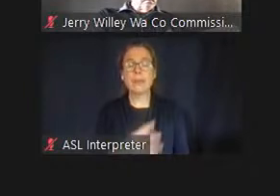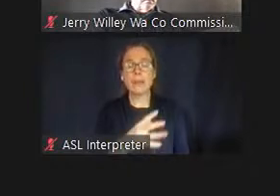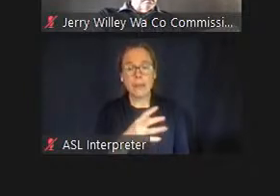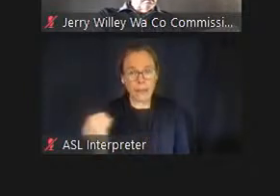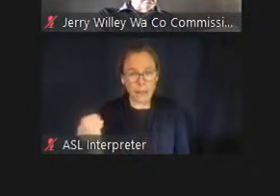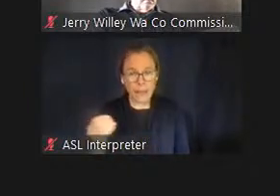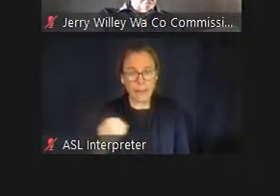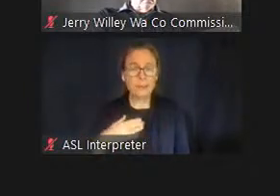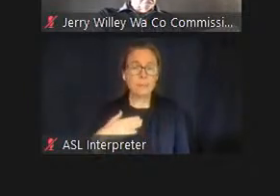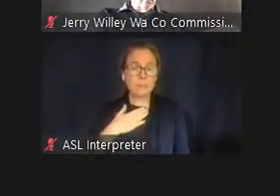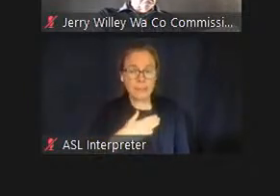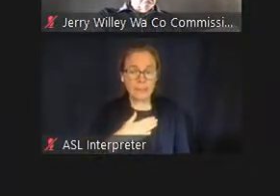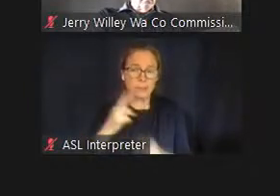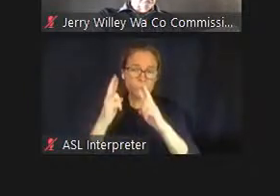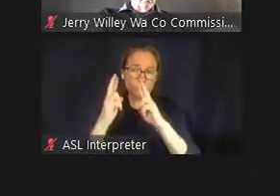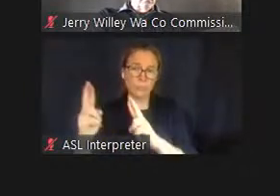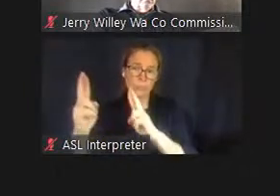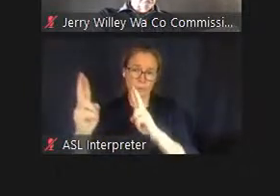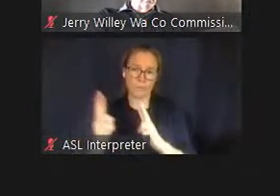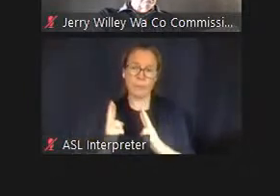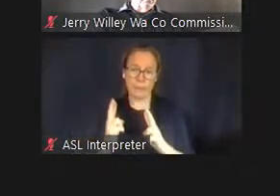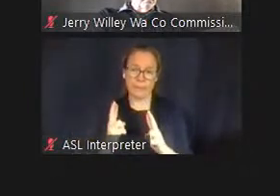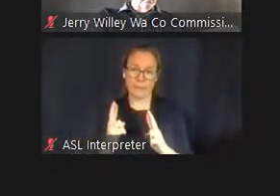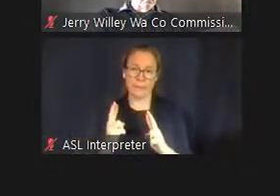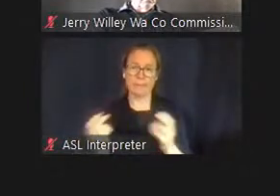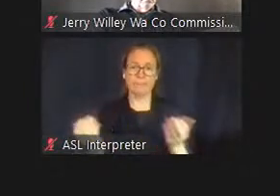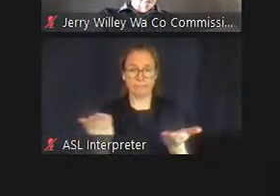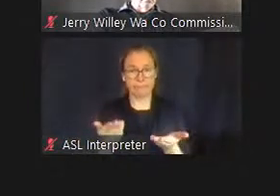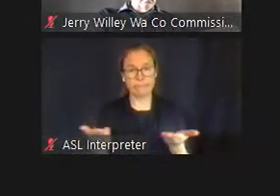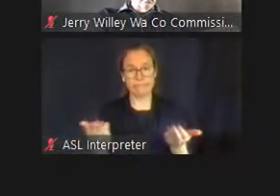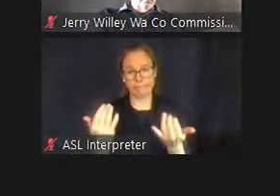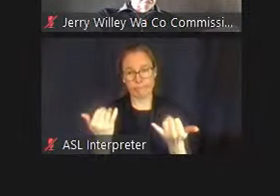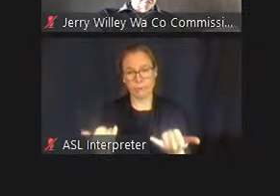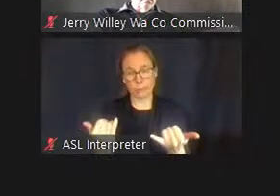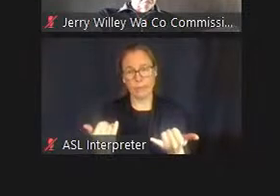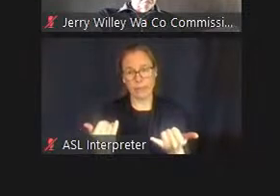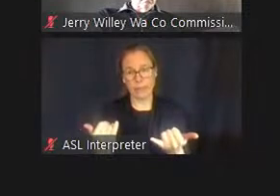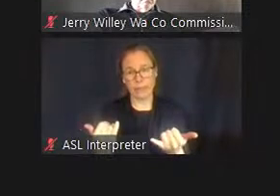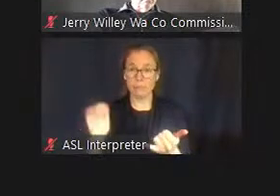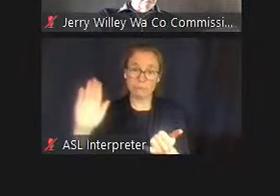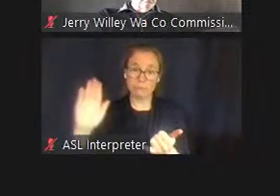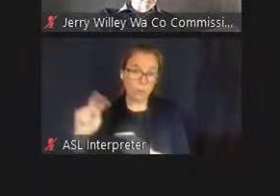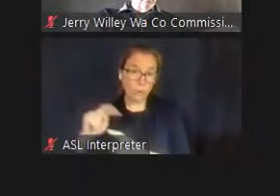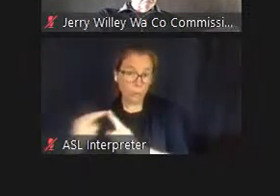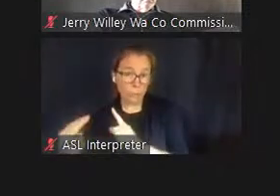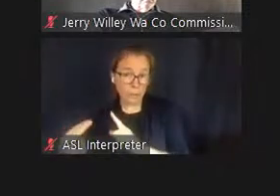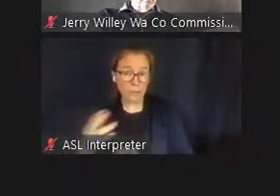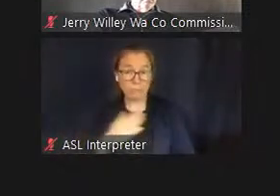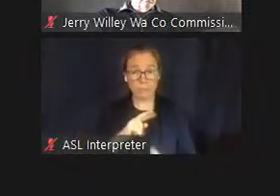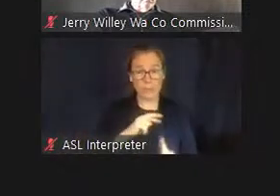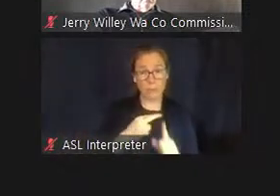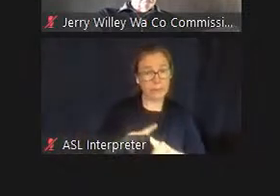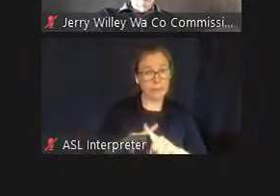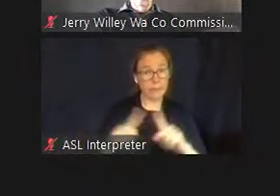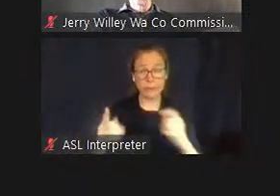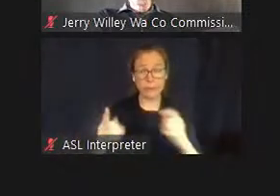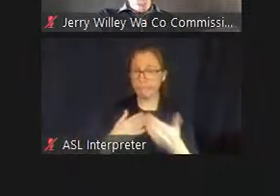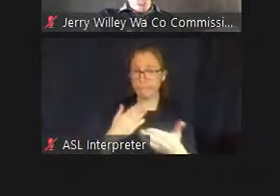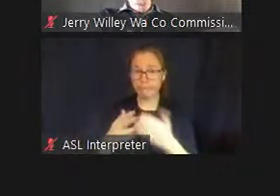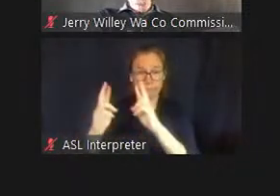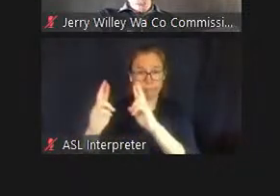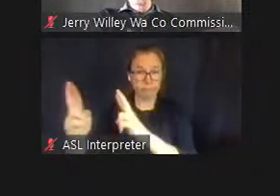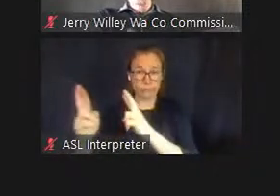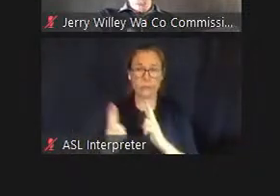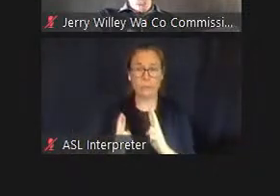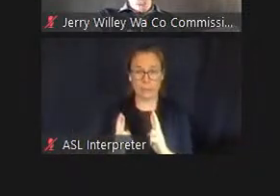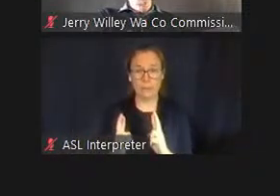respectful space here in our conversations, respecting others that don't share your same opinion or